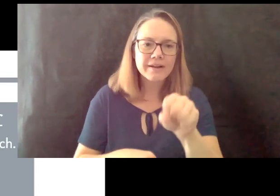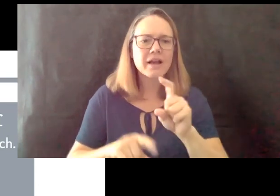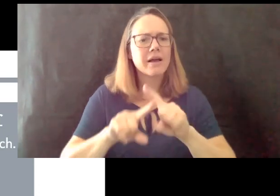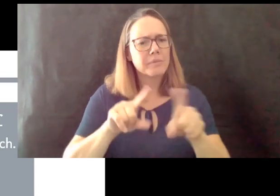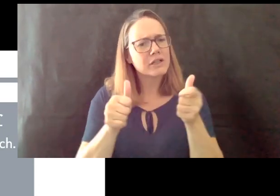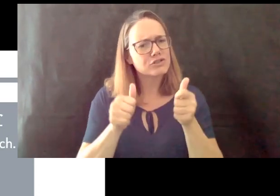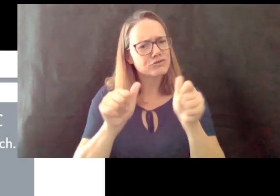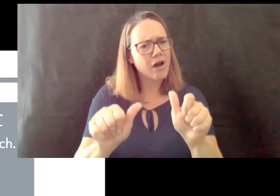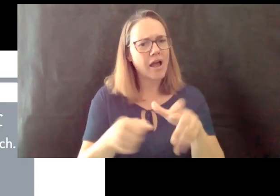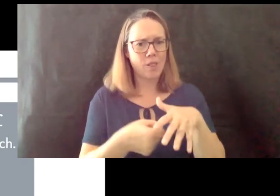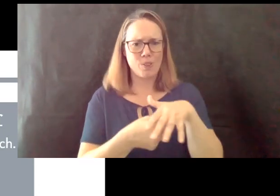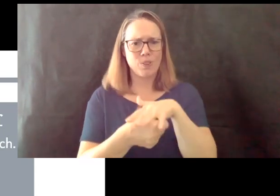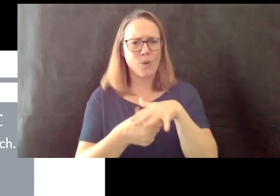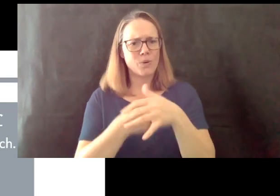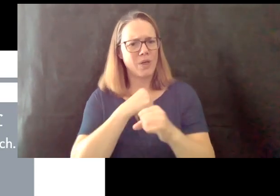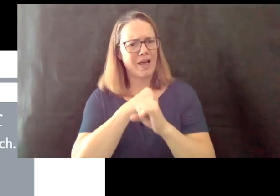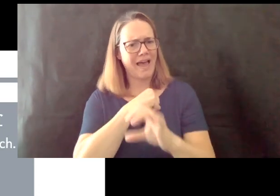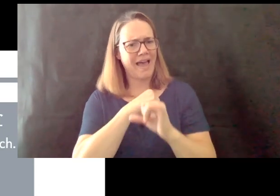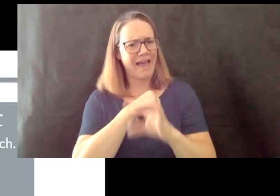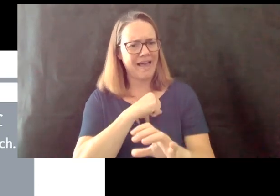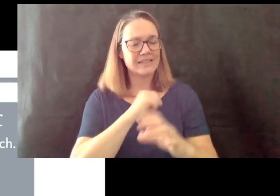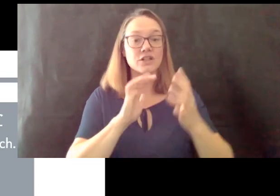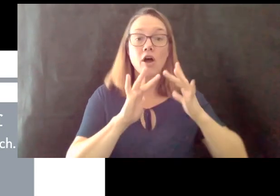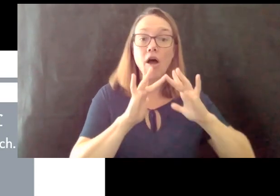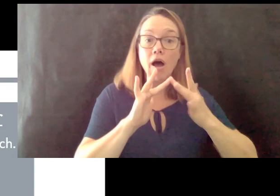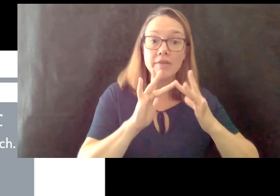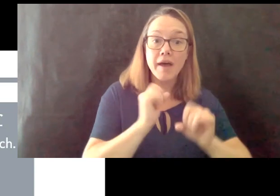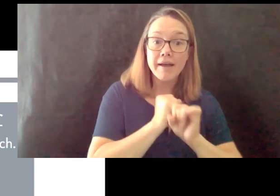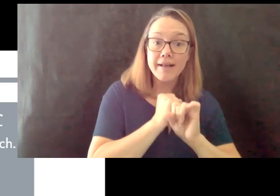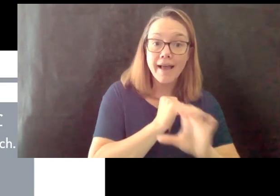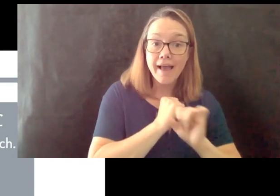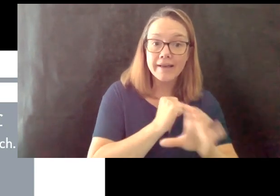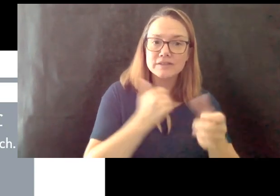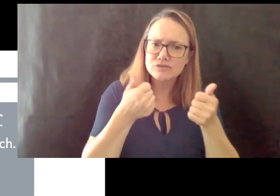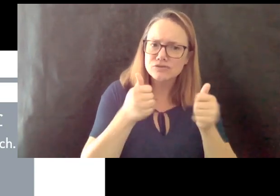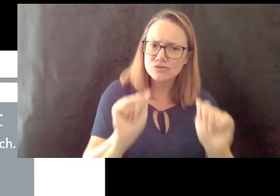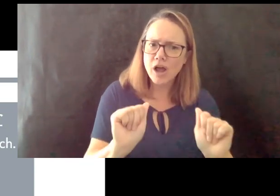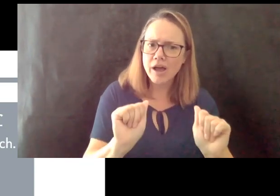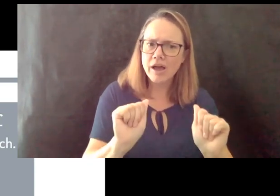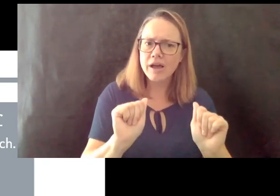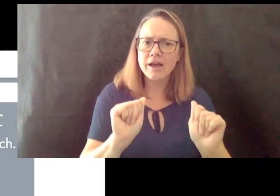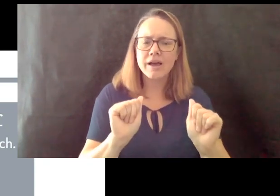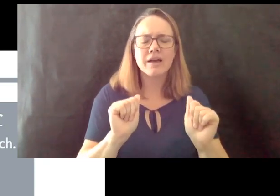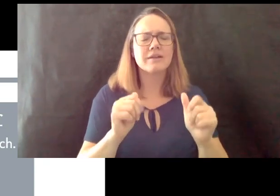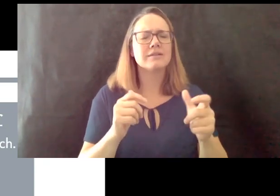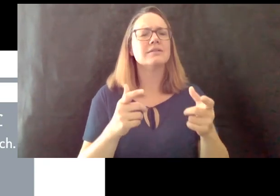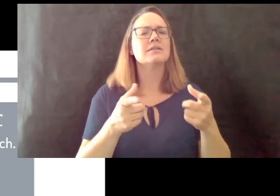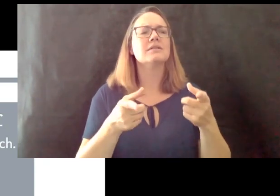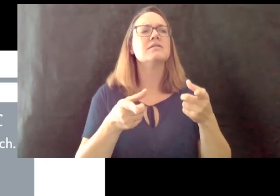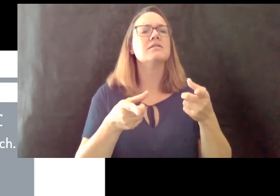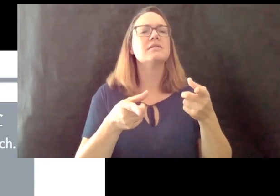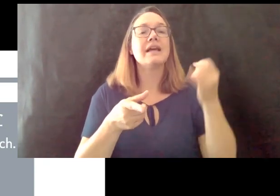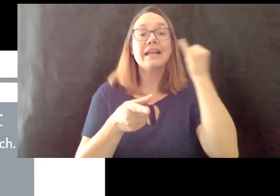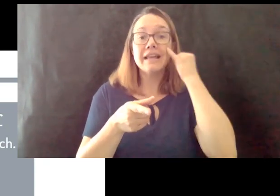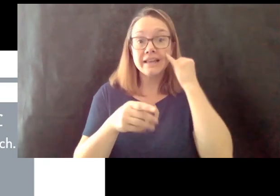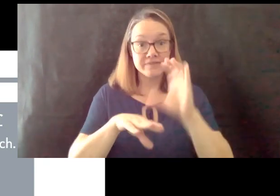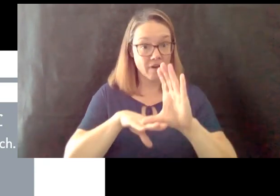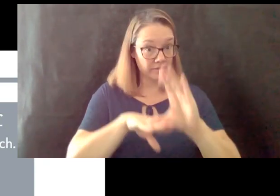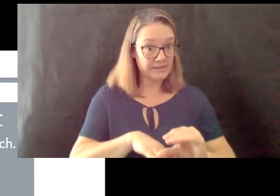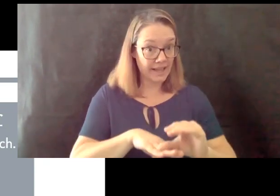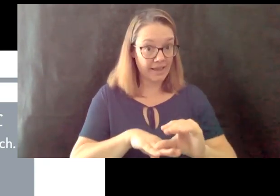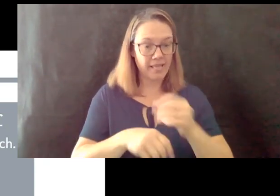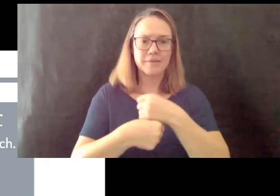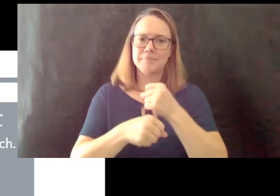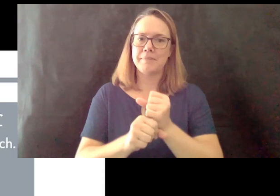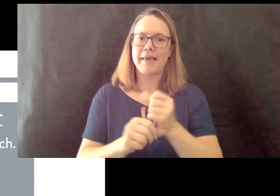like work, but give it a try. Use the local ads, go for online ads, etc. Plan your major meals around